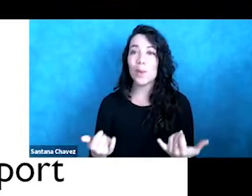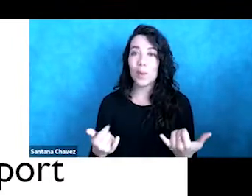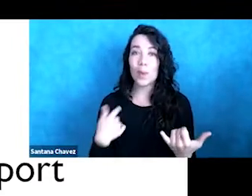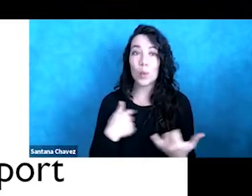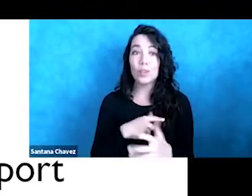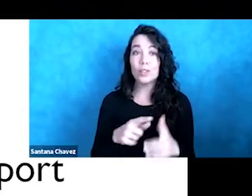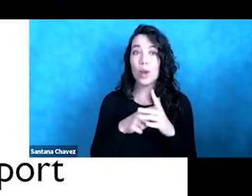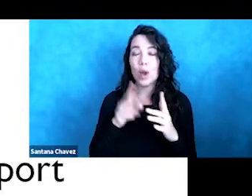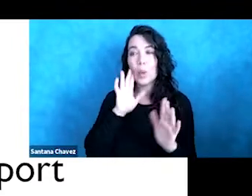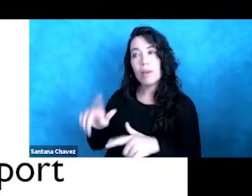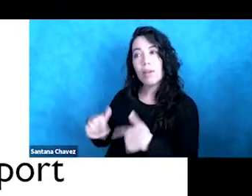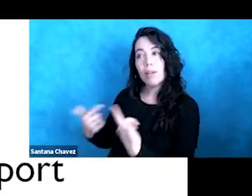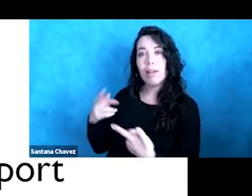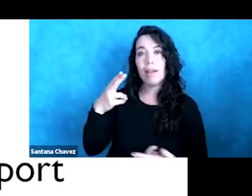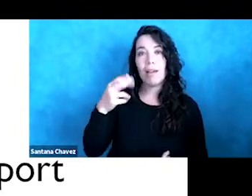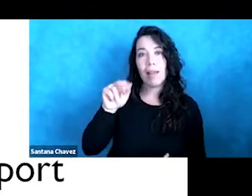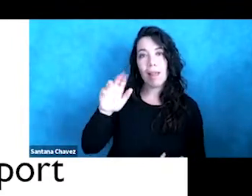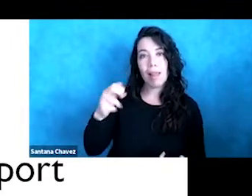her.